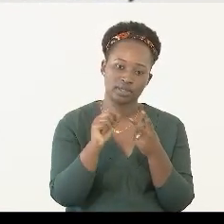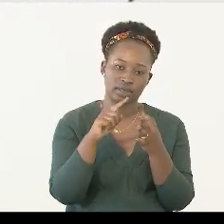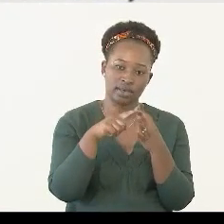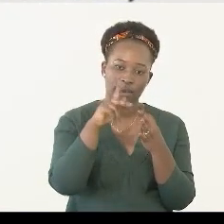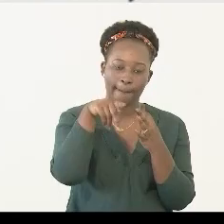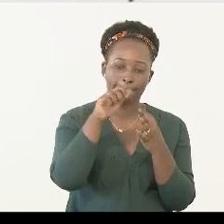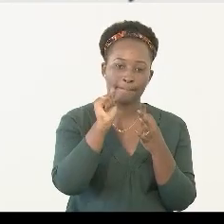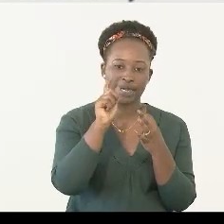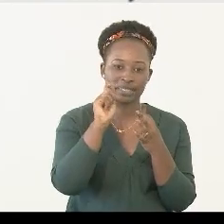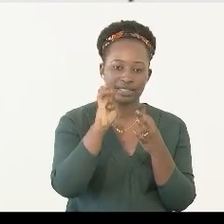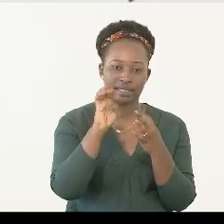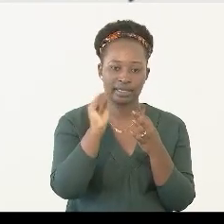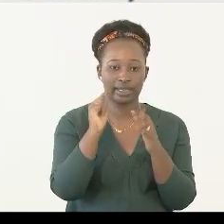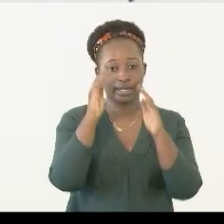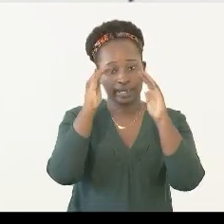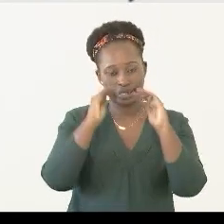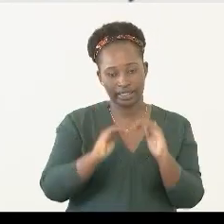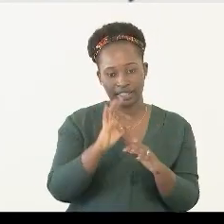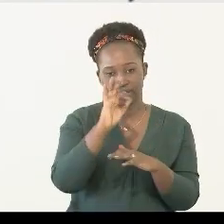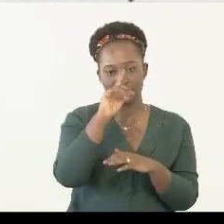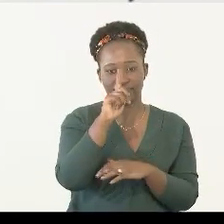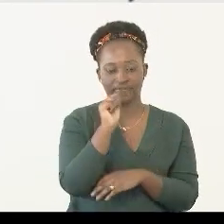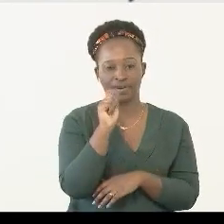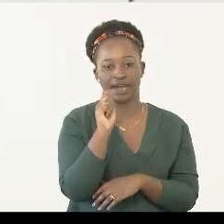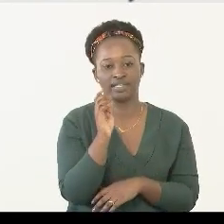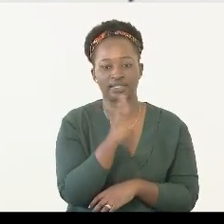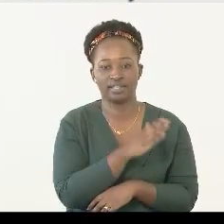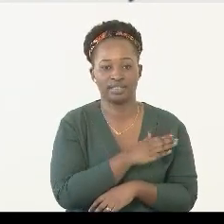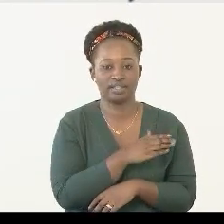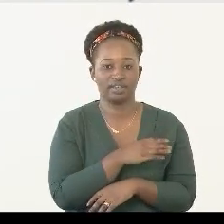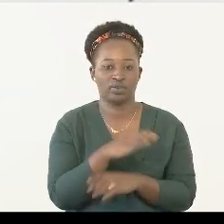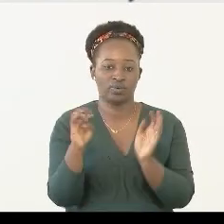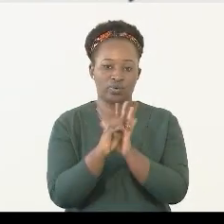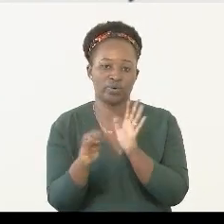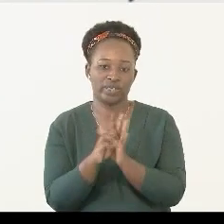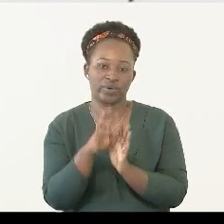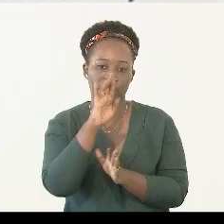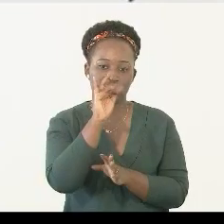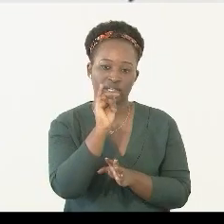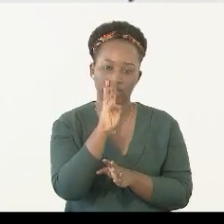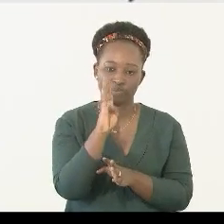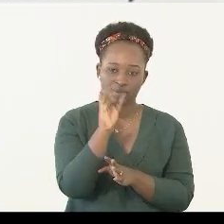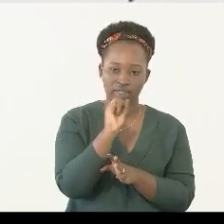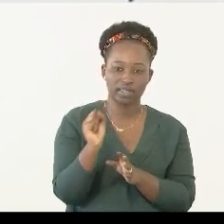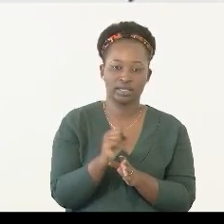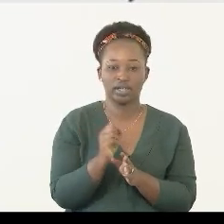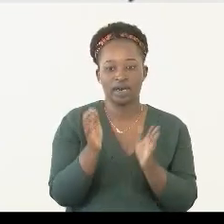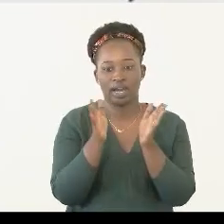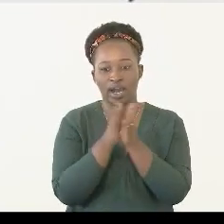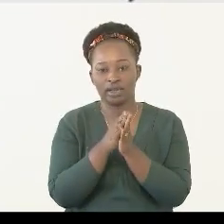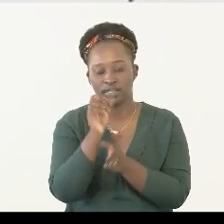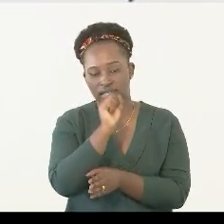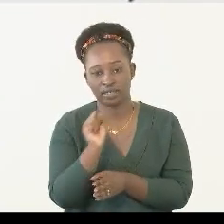bones, like the sternum or the breastbone, the ribs, the skull bones, and scapula